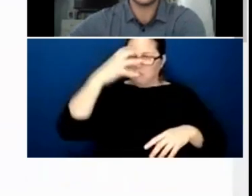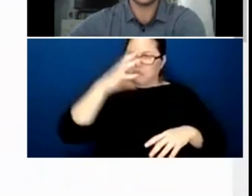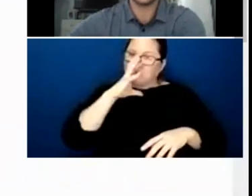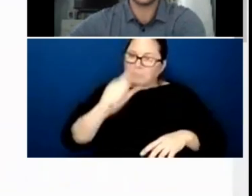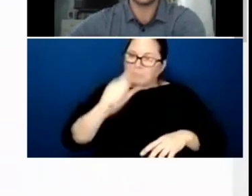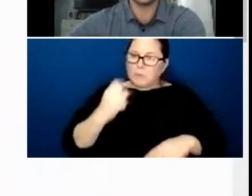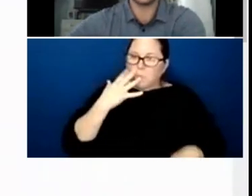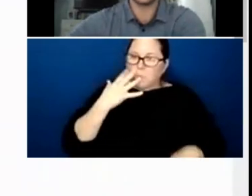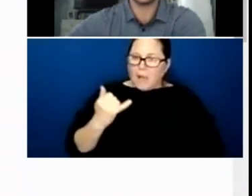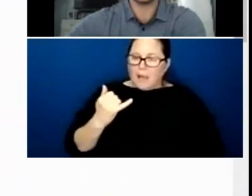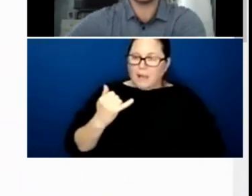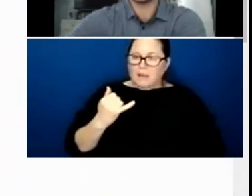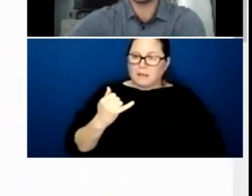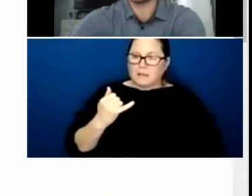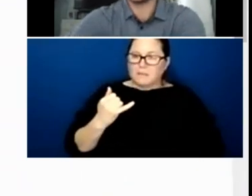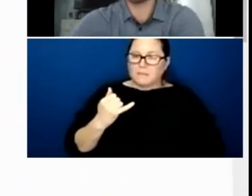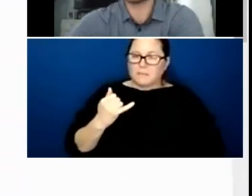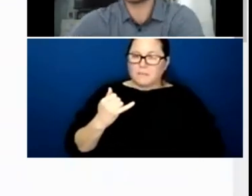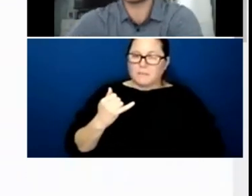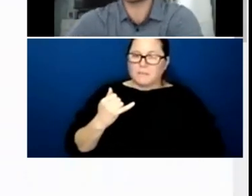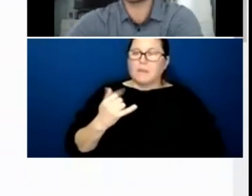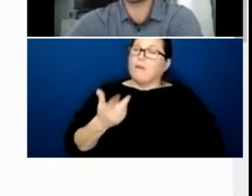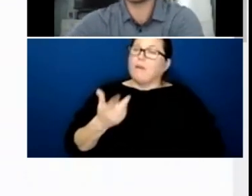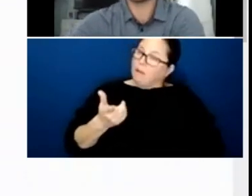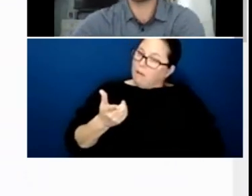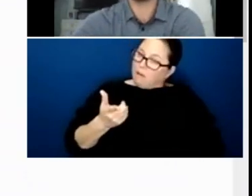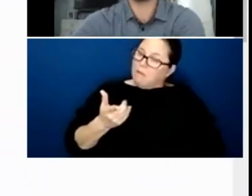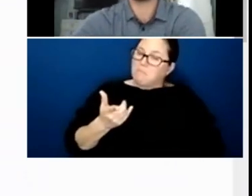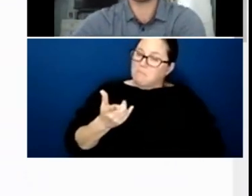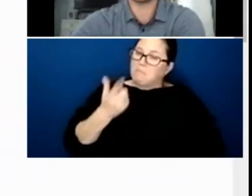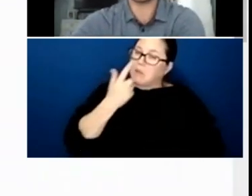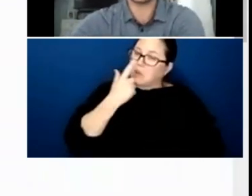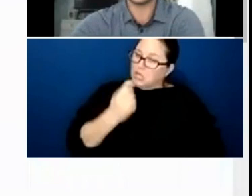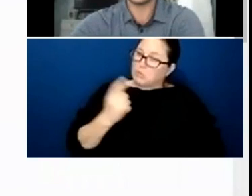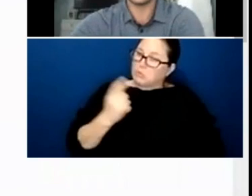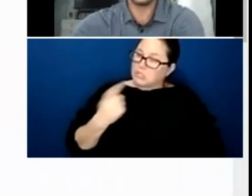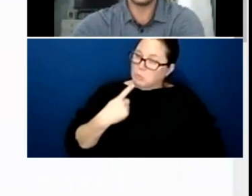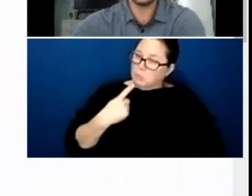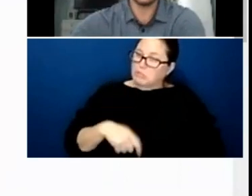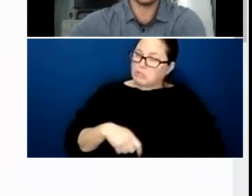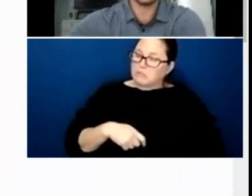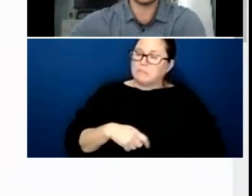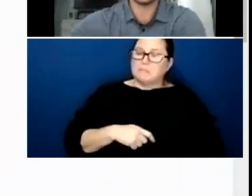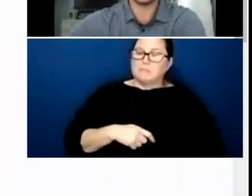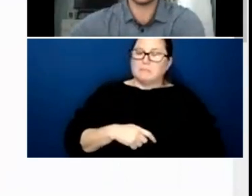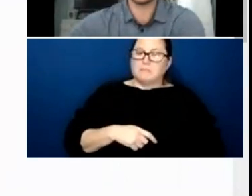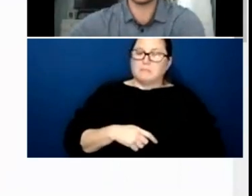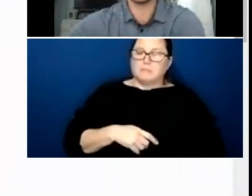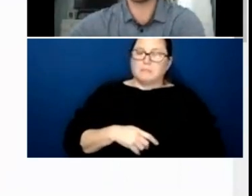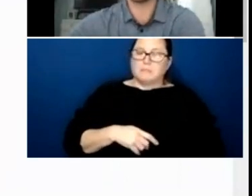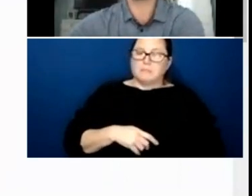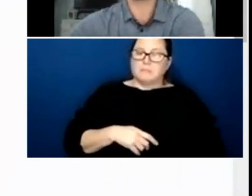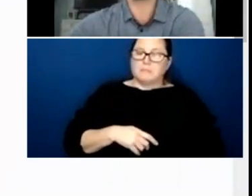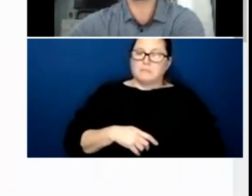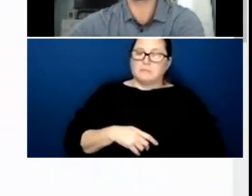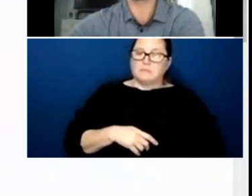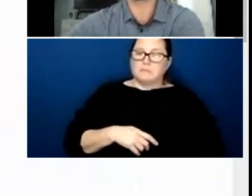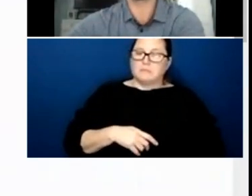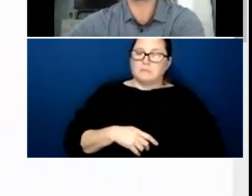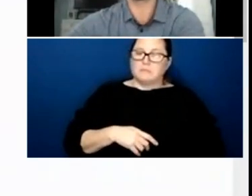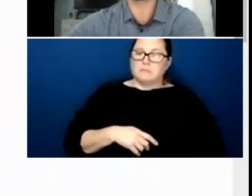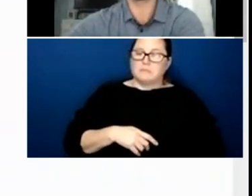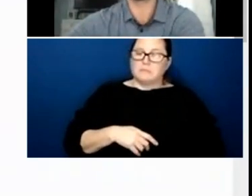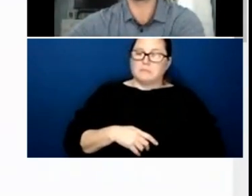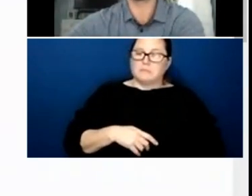So it's a very interesting question, a good question. I certainly